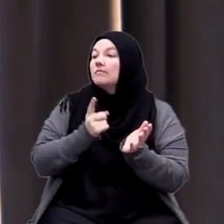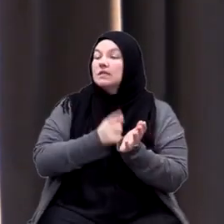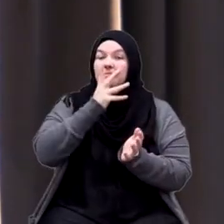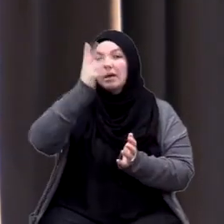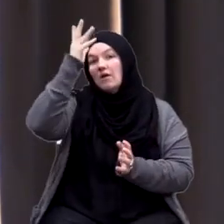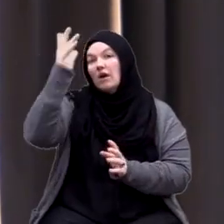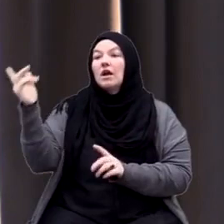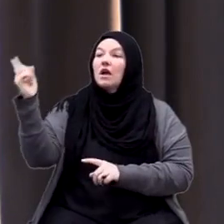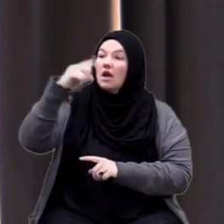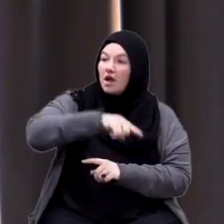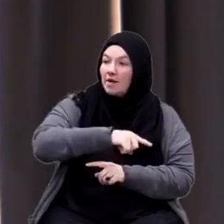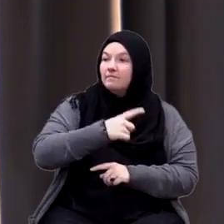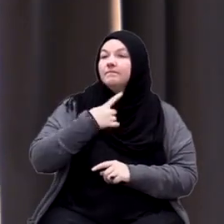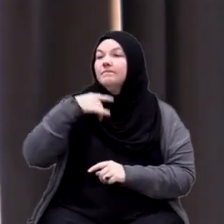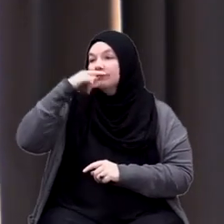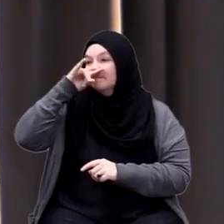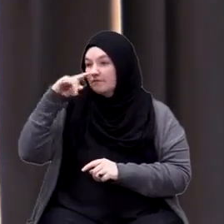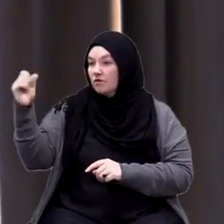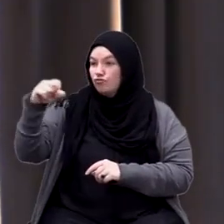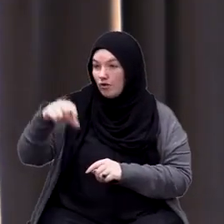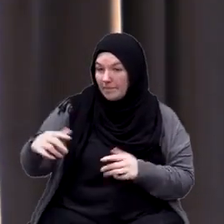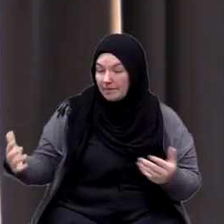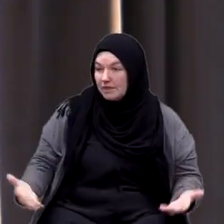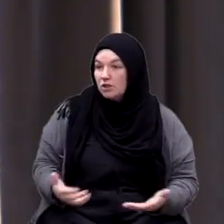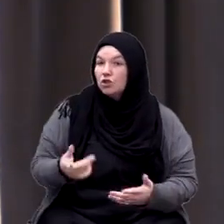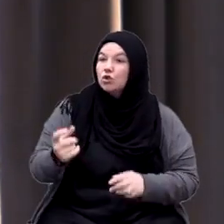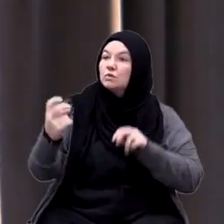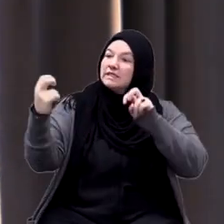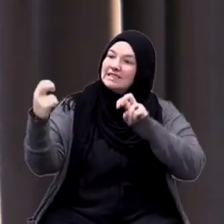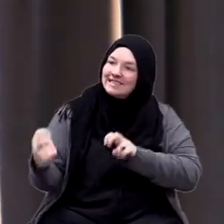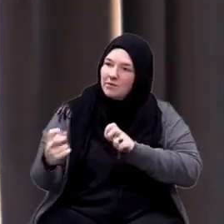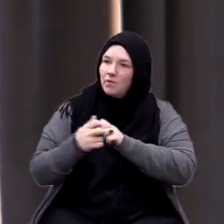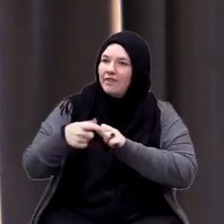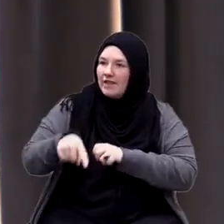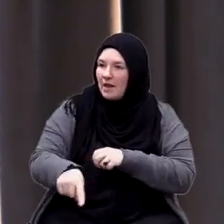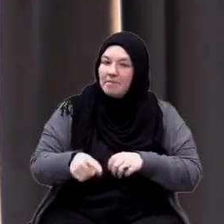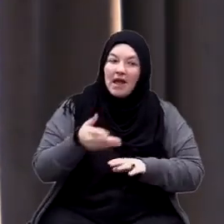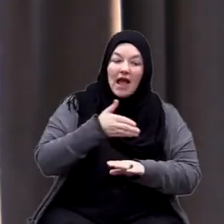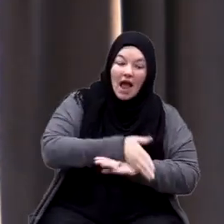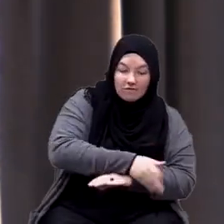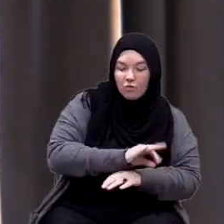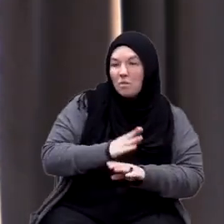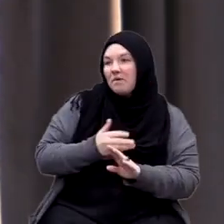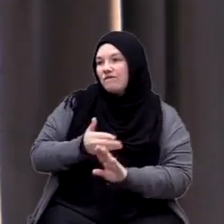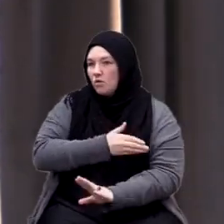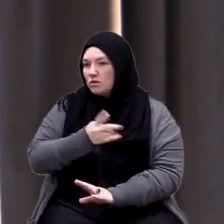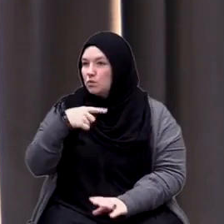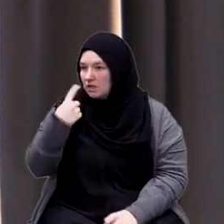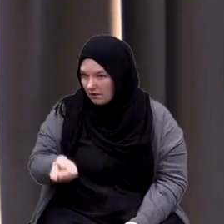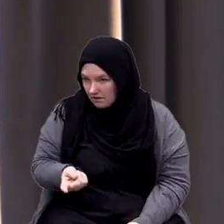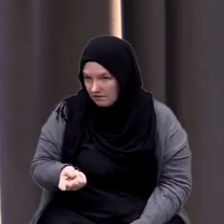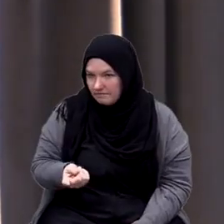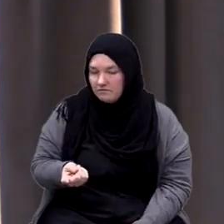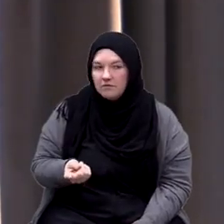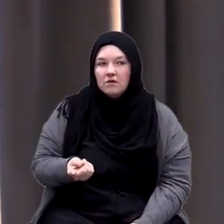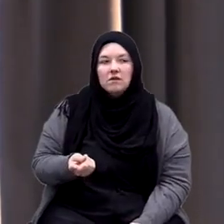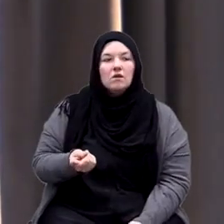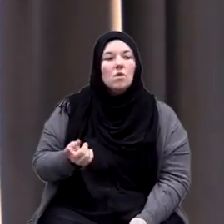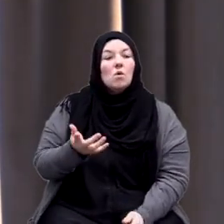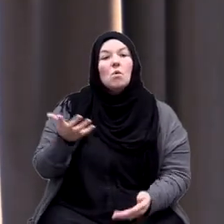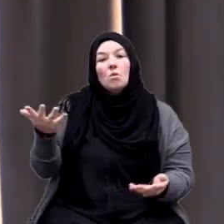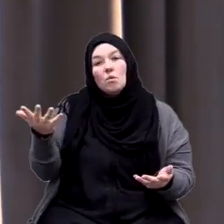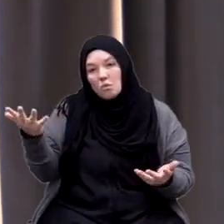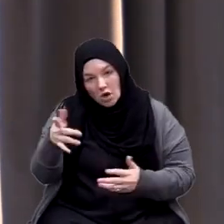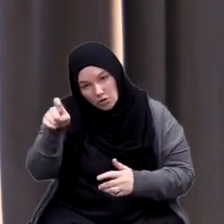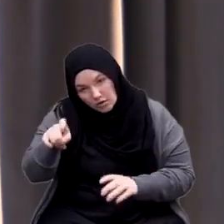here or arrange for them to come here? Do you sit with them after or before to tell them what they need